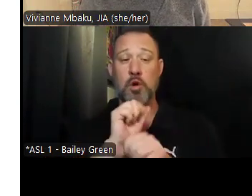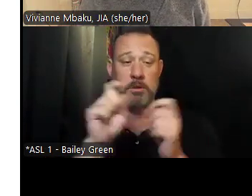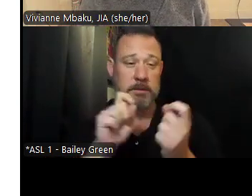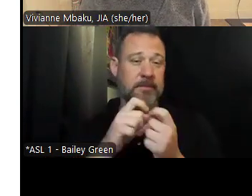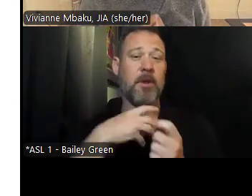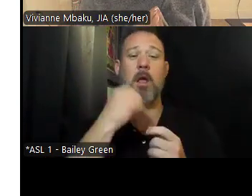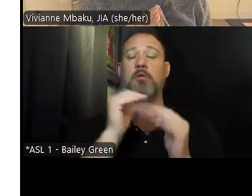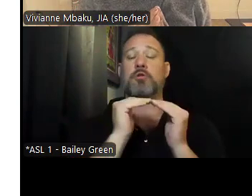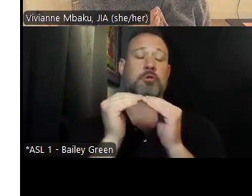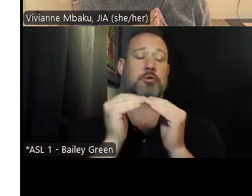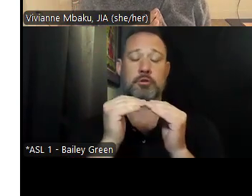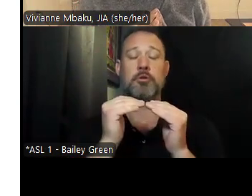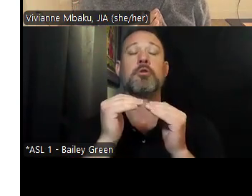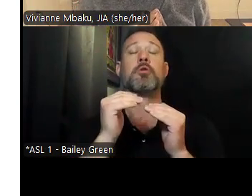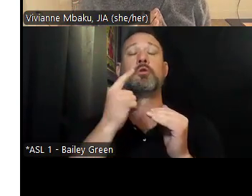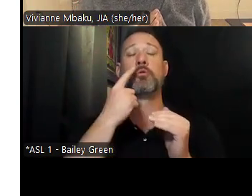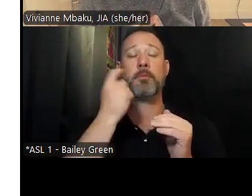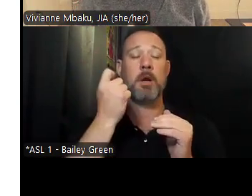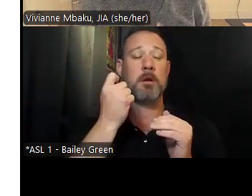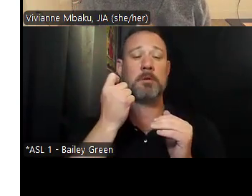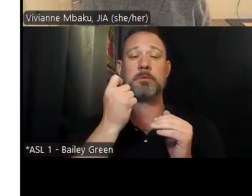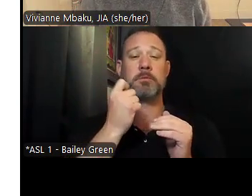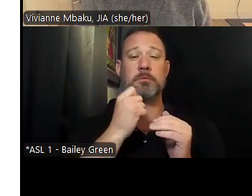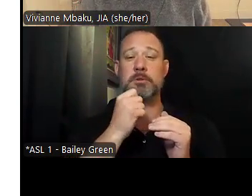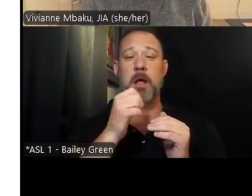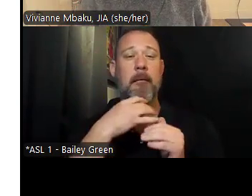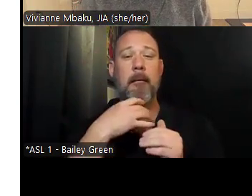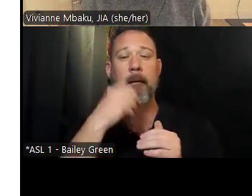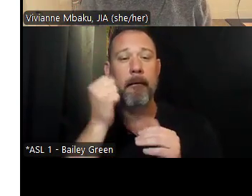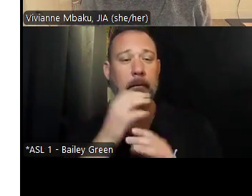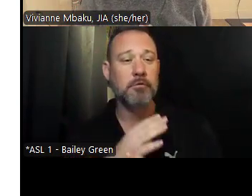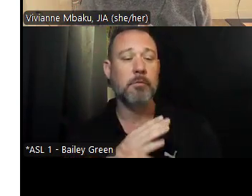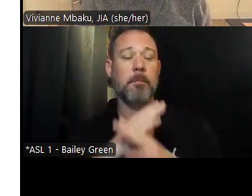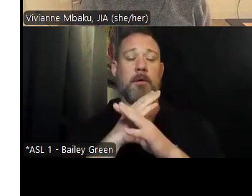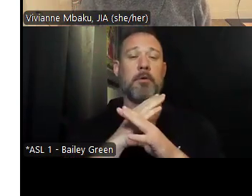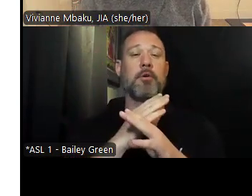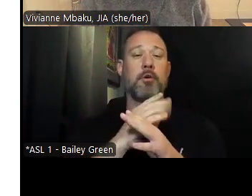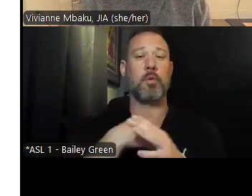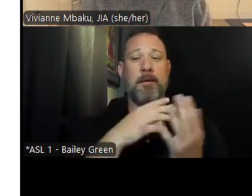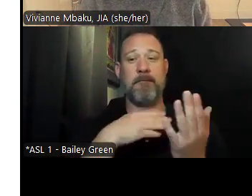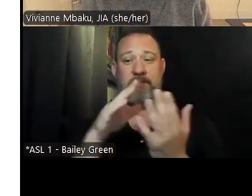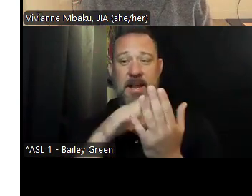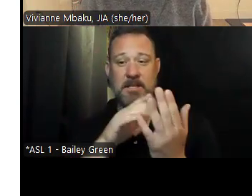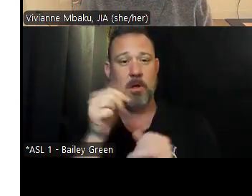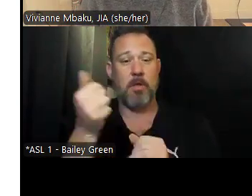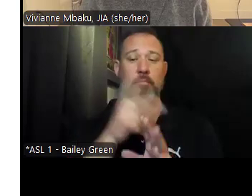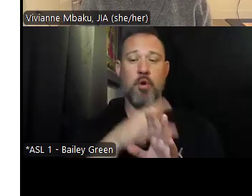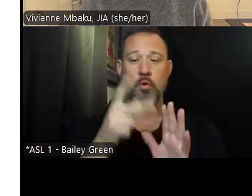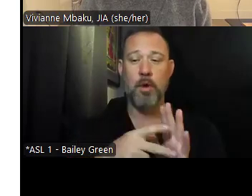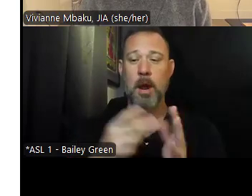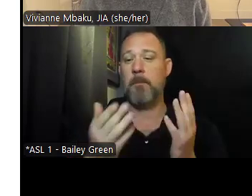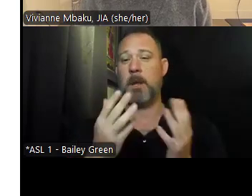elder justice, because there is not this age barrier that sometimes we're facing with other programs where it